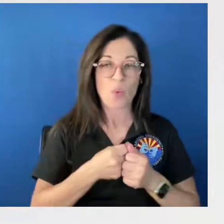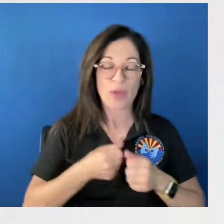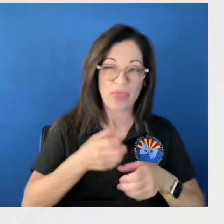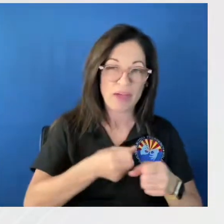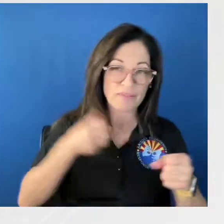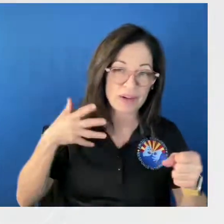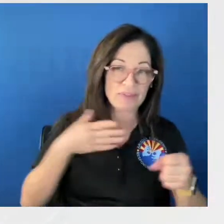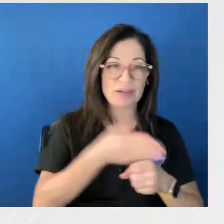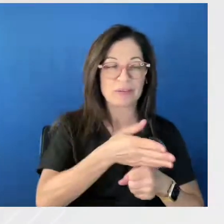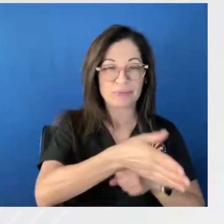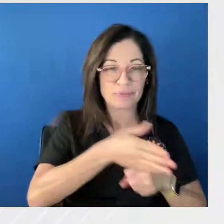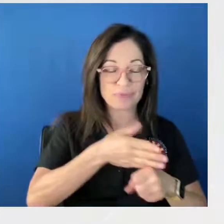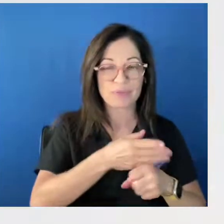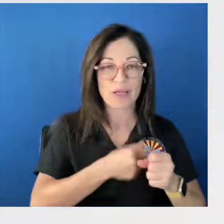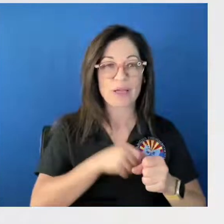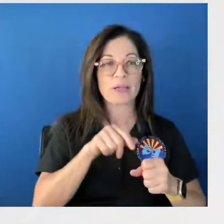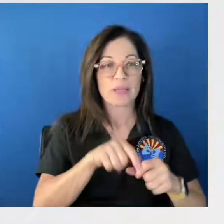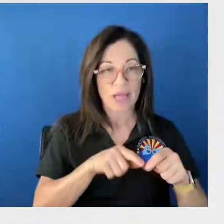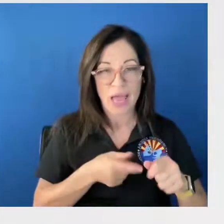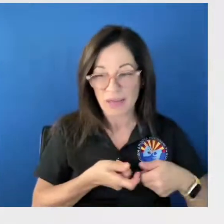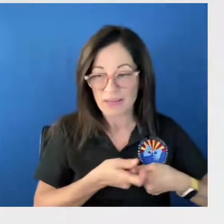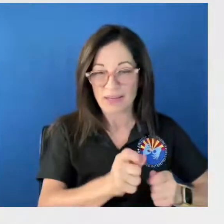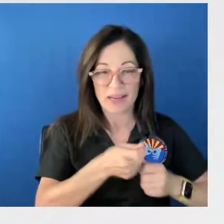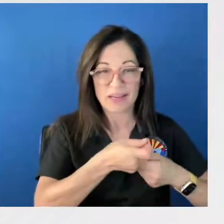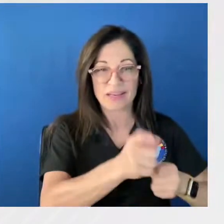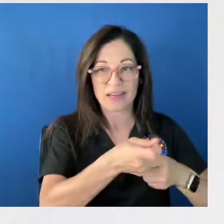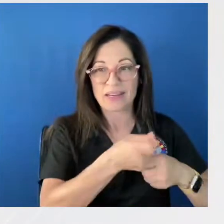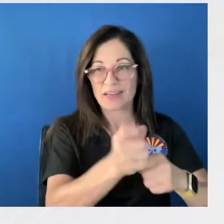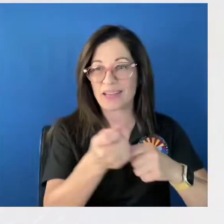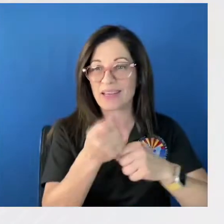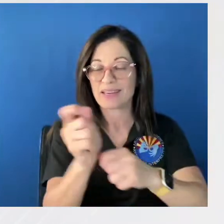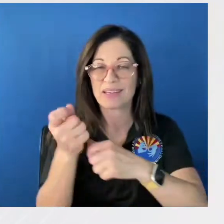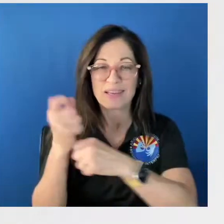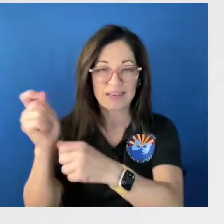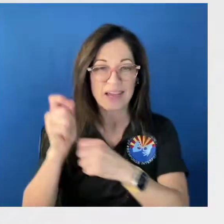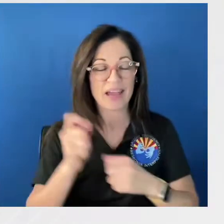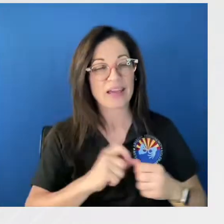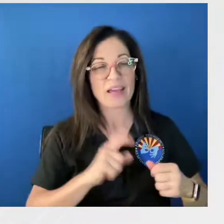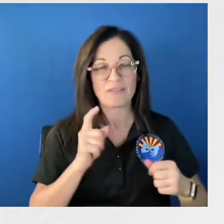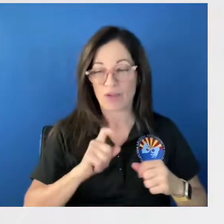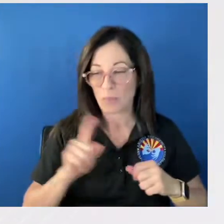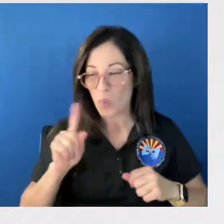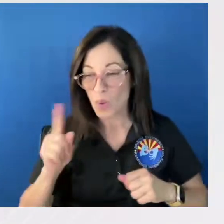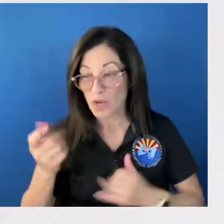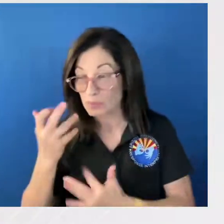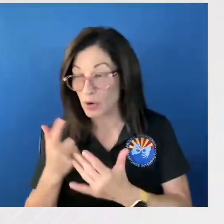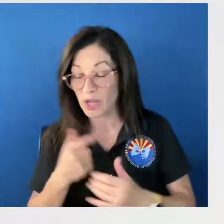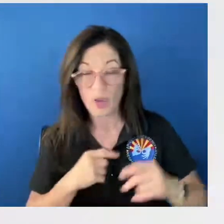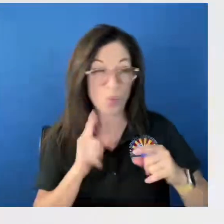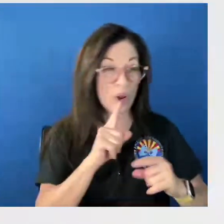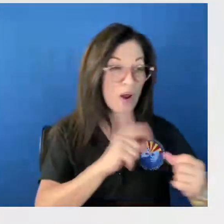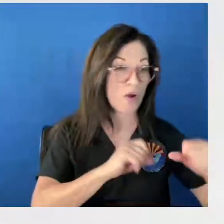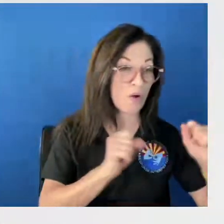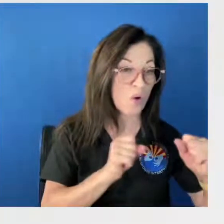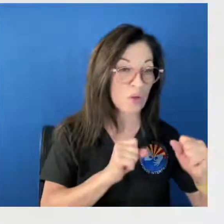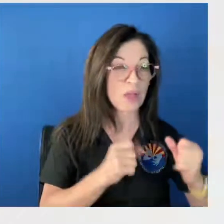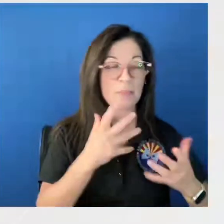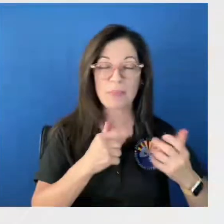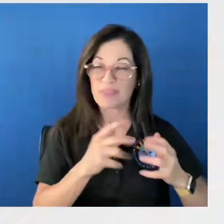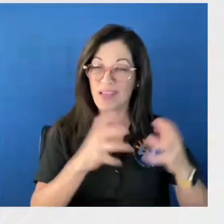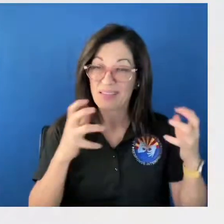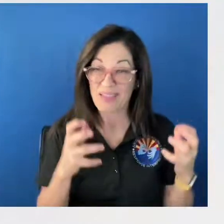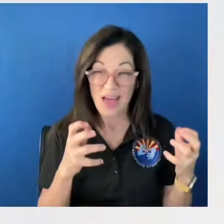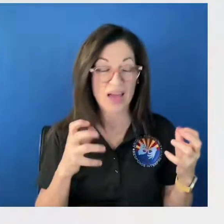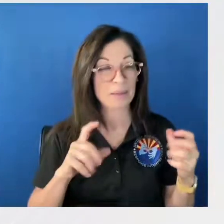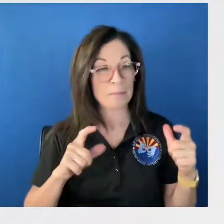green, and physically dig the fire out from what's burning and not burning. So while it might not be a large portion of the